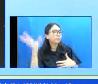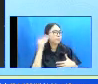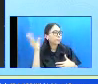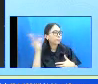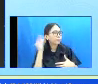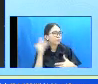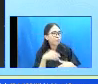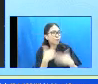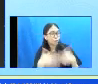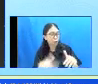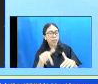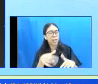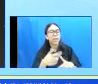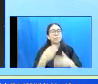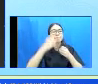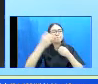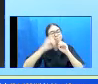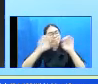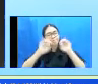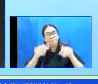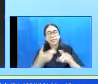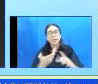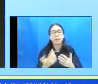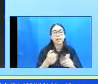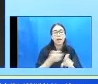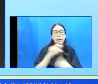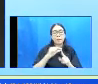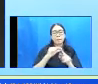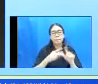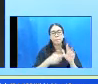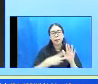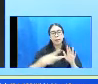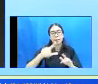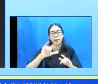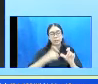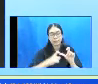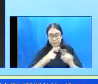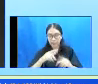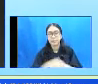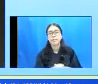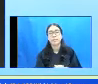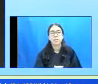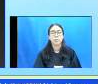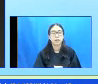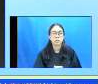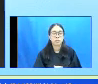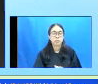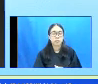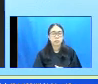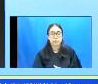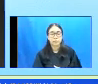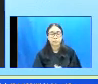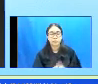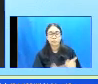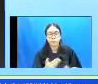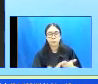see that like we ourselves sometimes they have some technical difficulties, but I'm sure we'll get through those